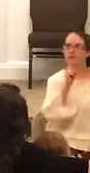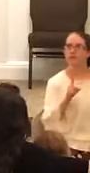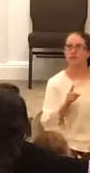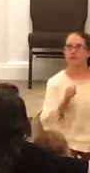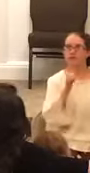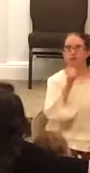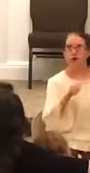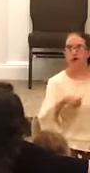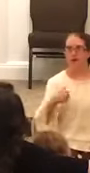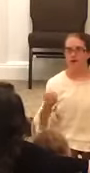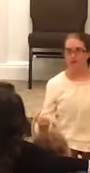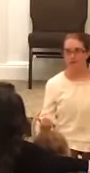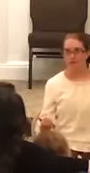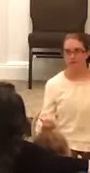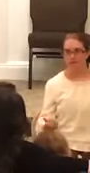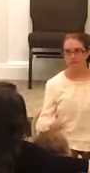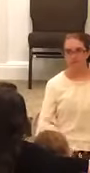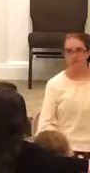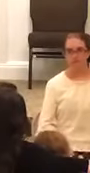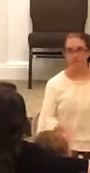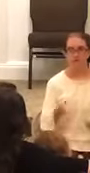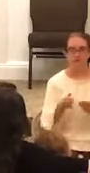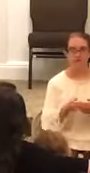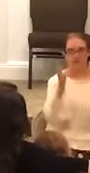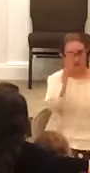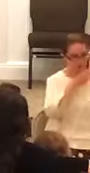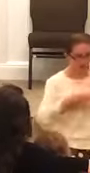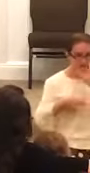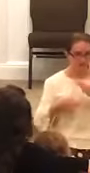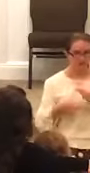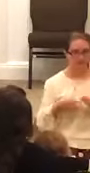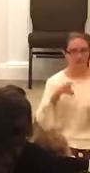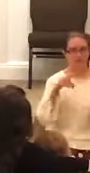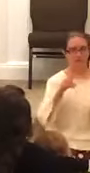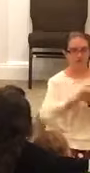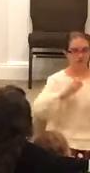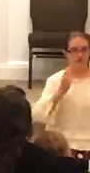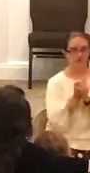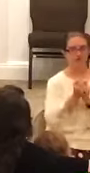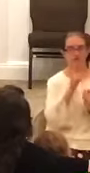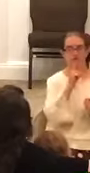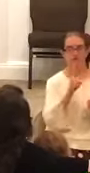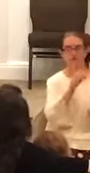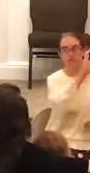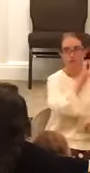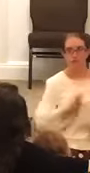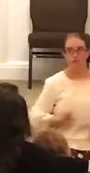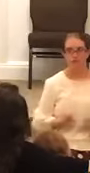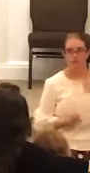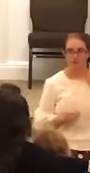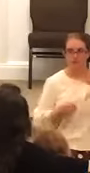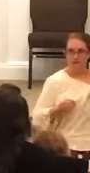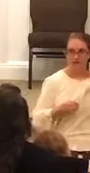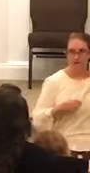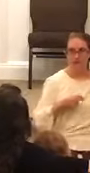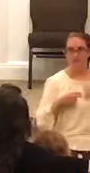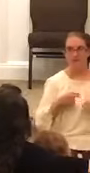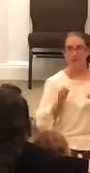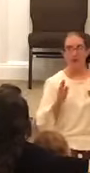is not another, but there are some that trouble you and would pervert the gospel of Christ. Look what he said. He said, I'm so,